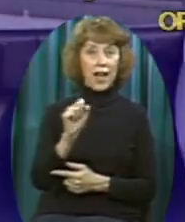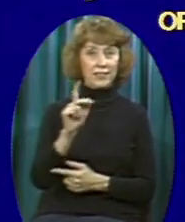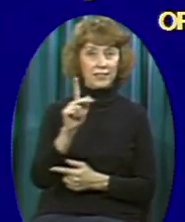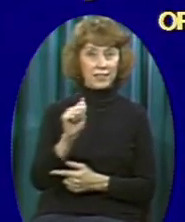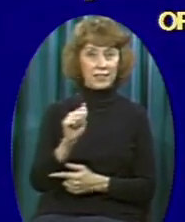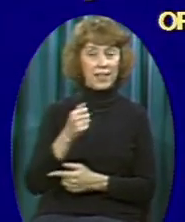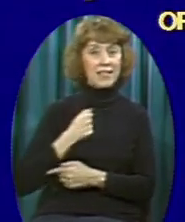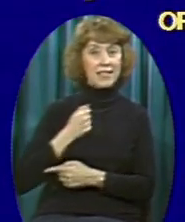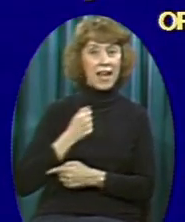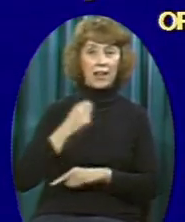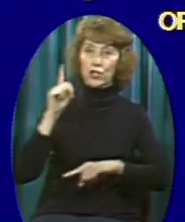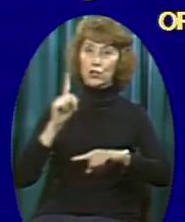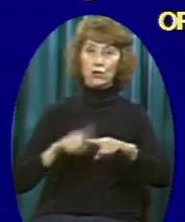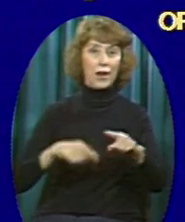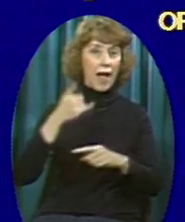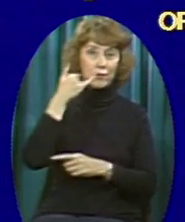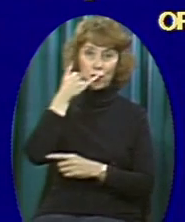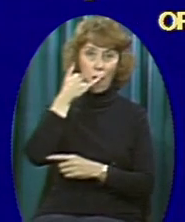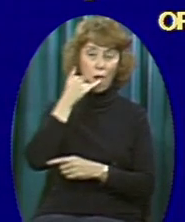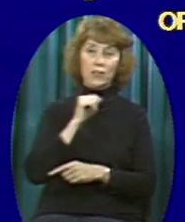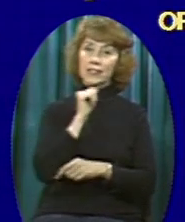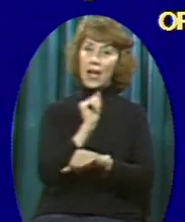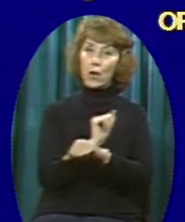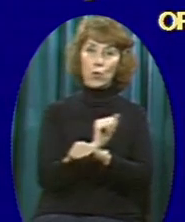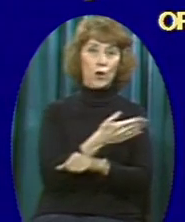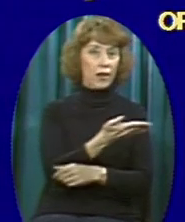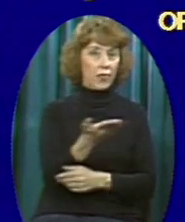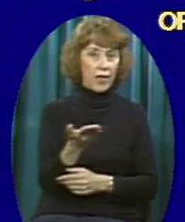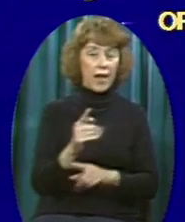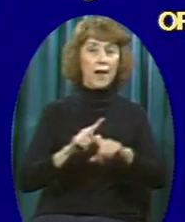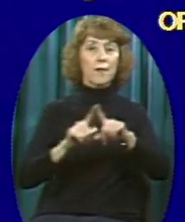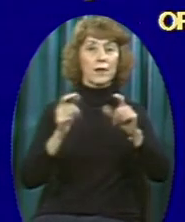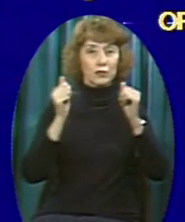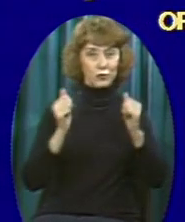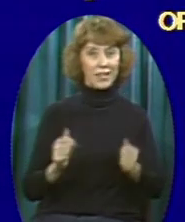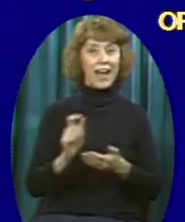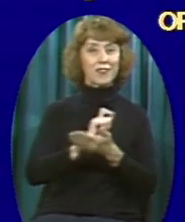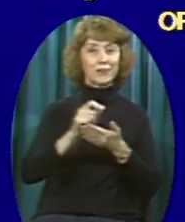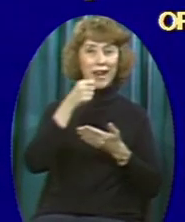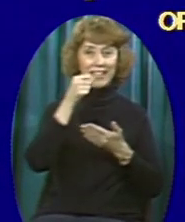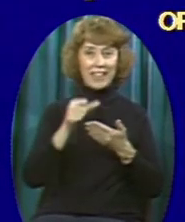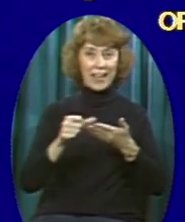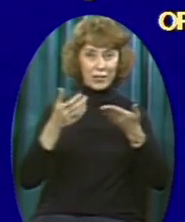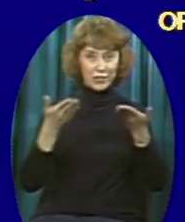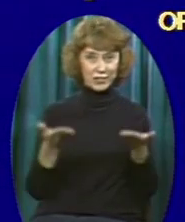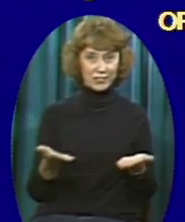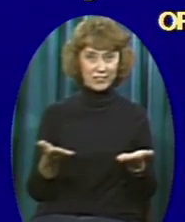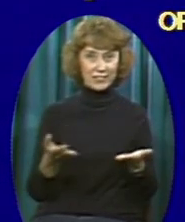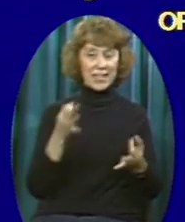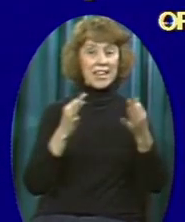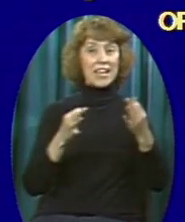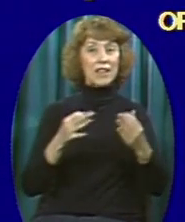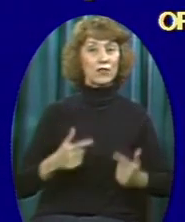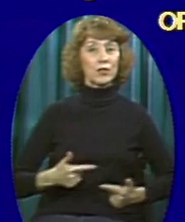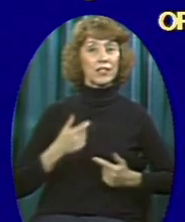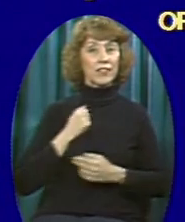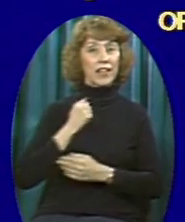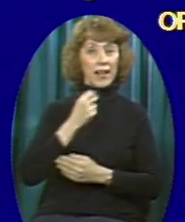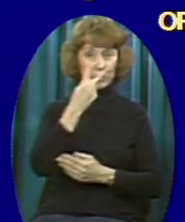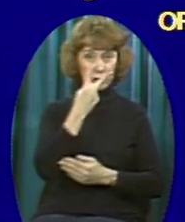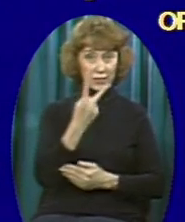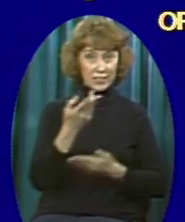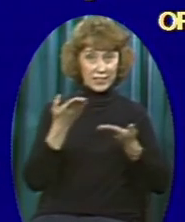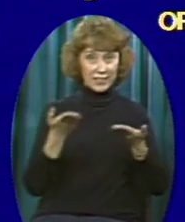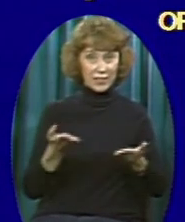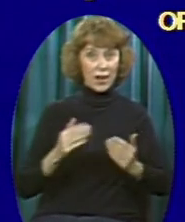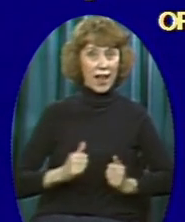You need to write me, Jerry Falwell, Lynchburg, Virginia, 24514. If you live in Canada, box 505, Richmond